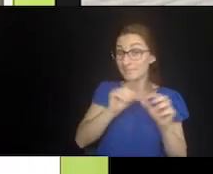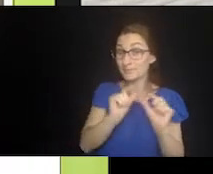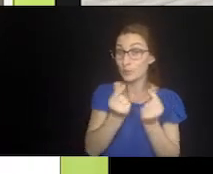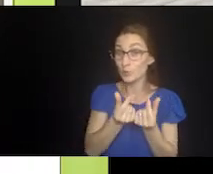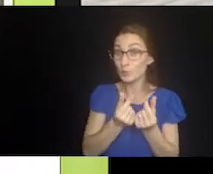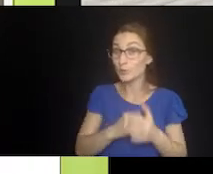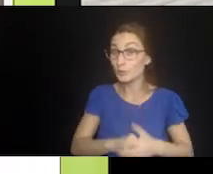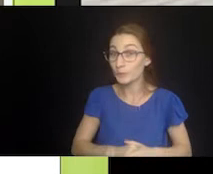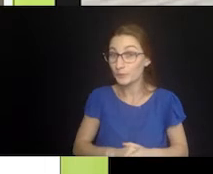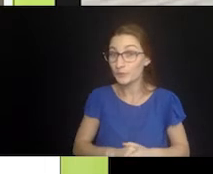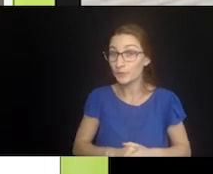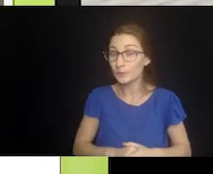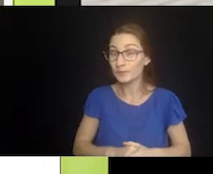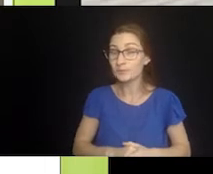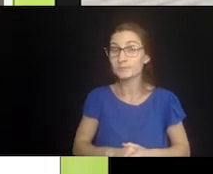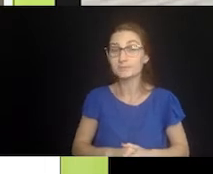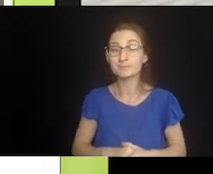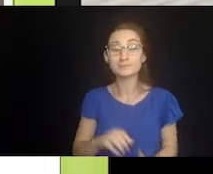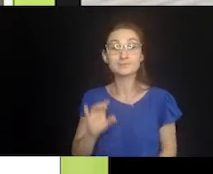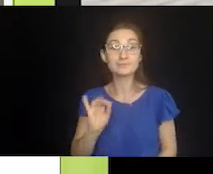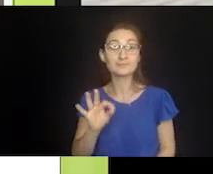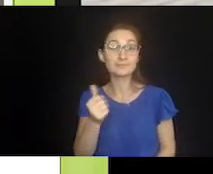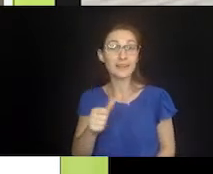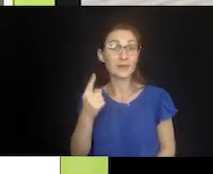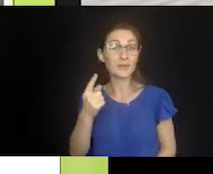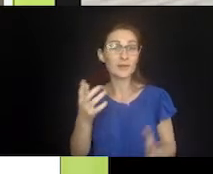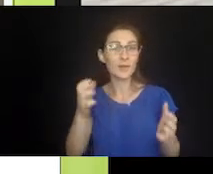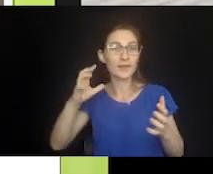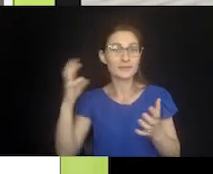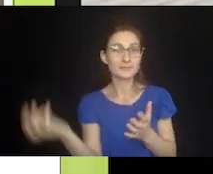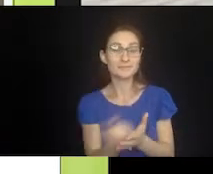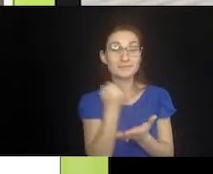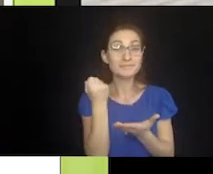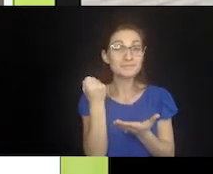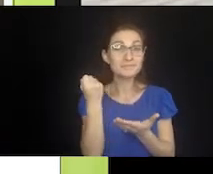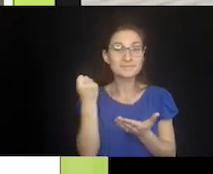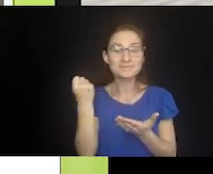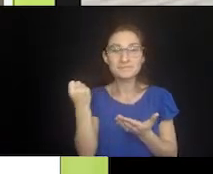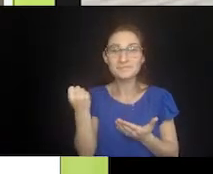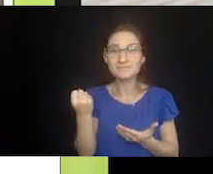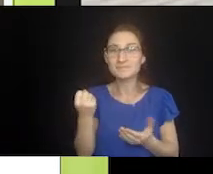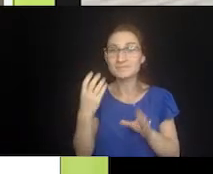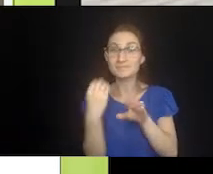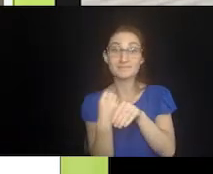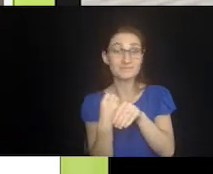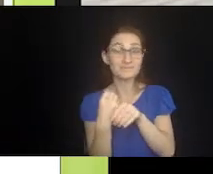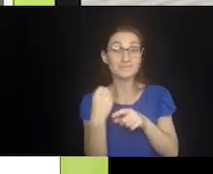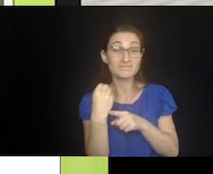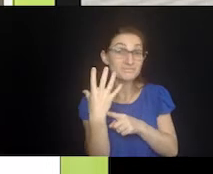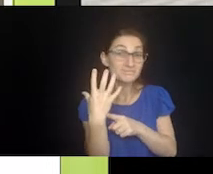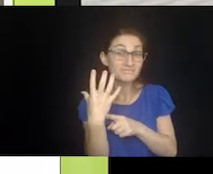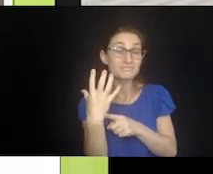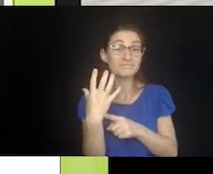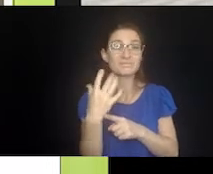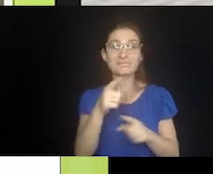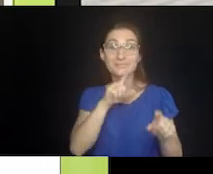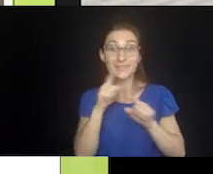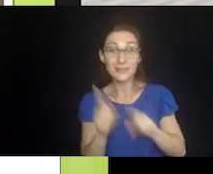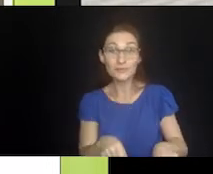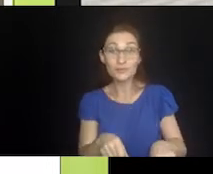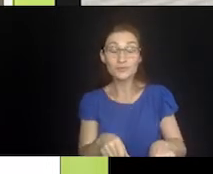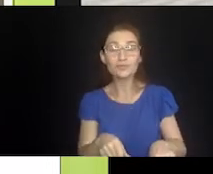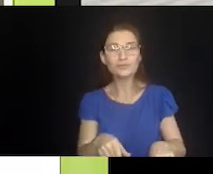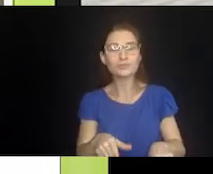already have groups that they work with on their issues. So if any of you want to put yourself on